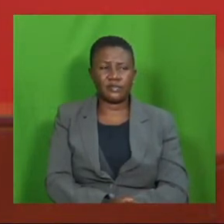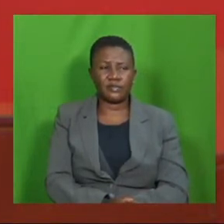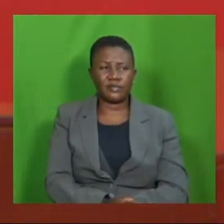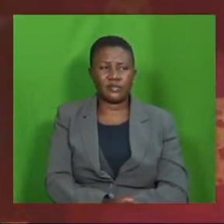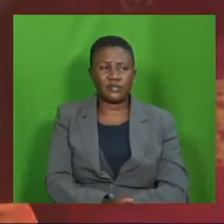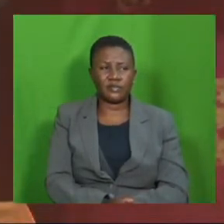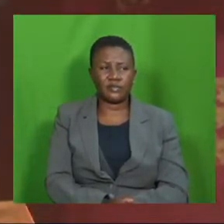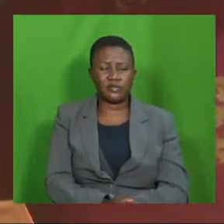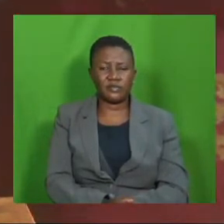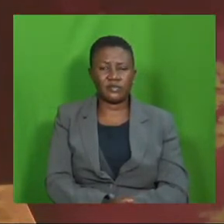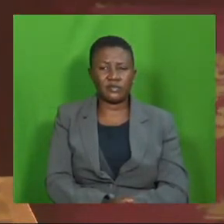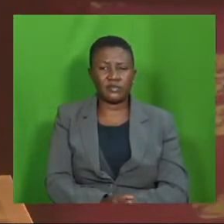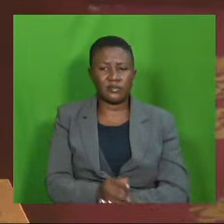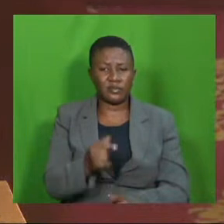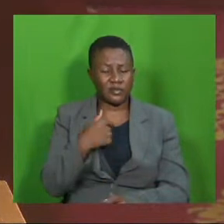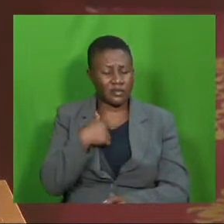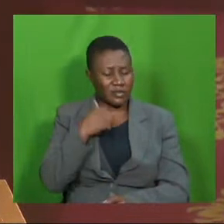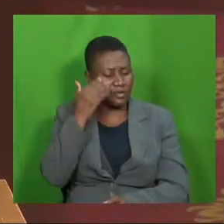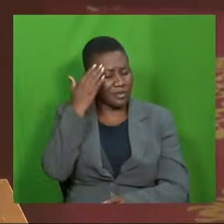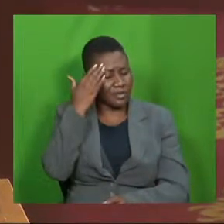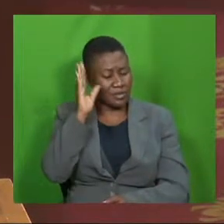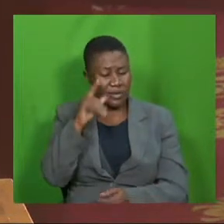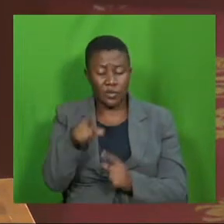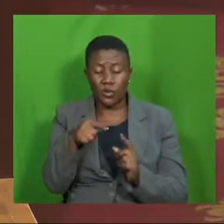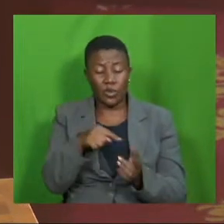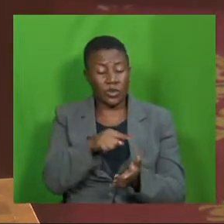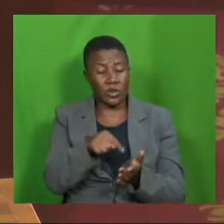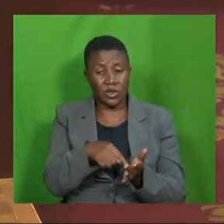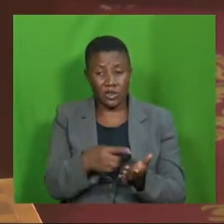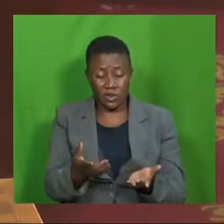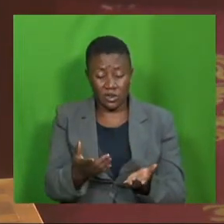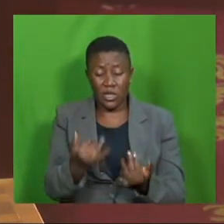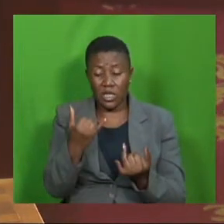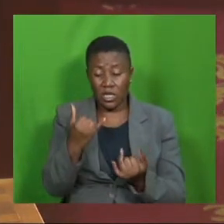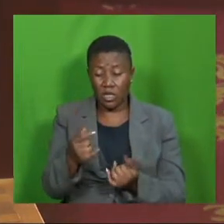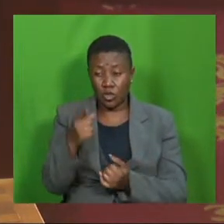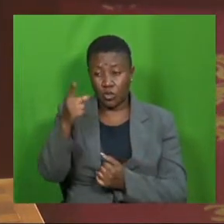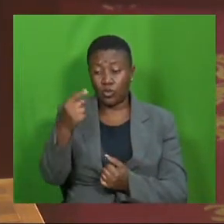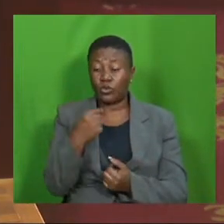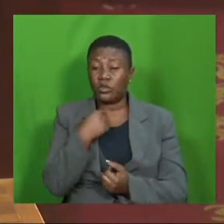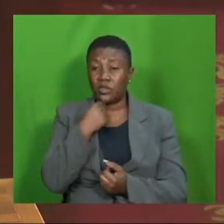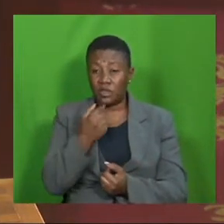Mr. Speaker, I don't have any idea about this. And as he's mentioned it, I will